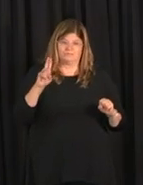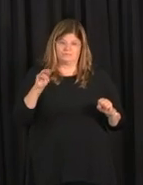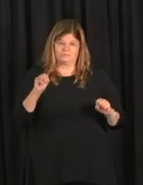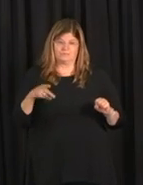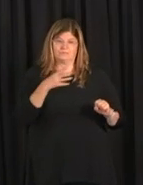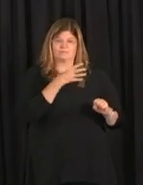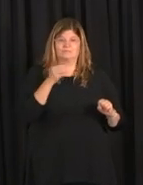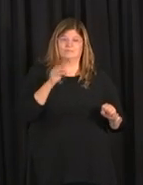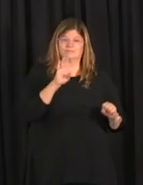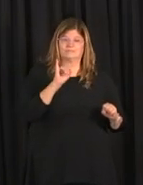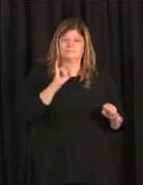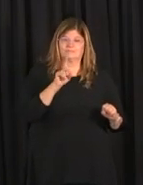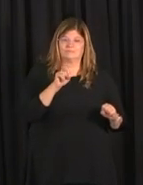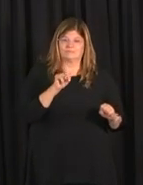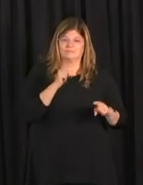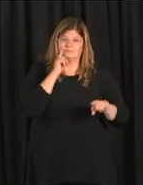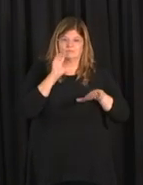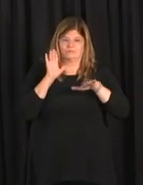activities?